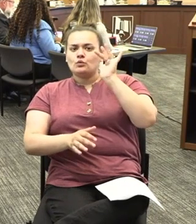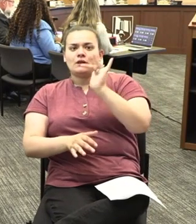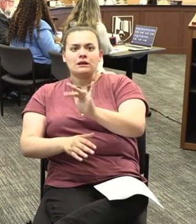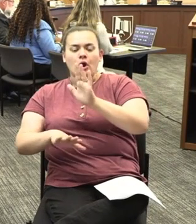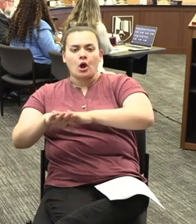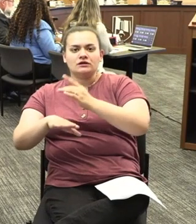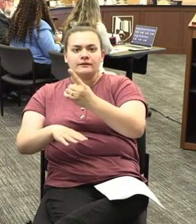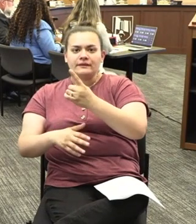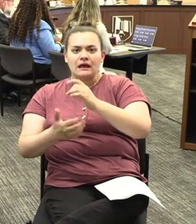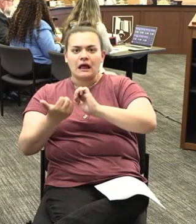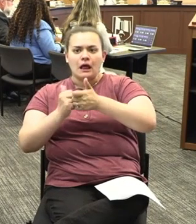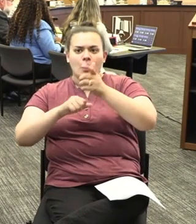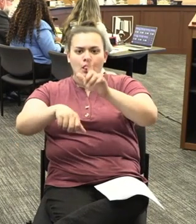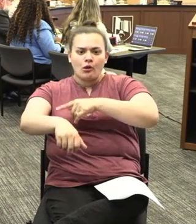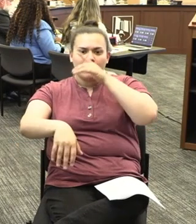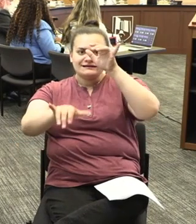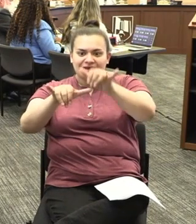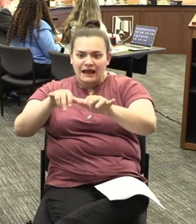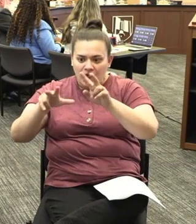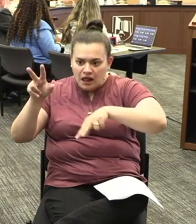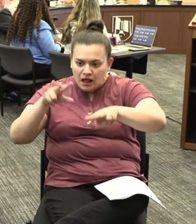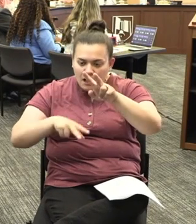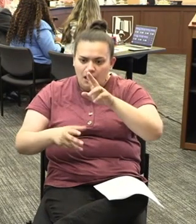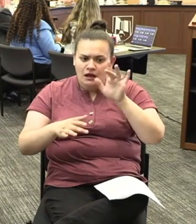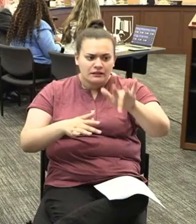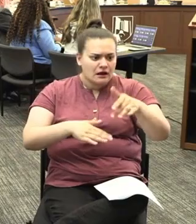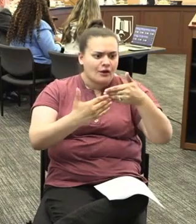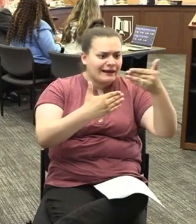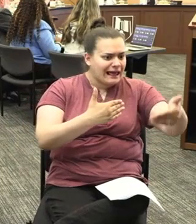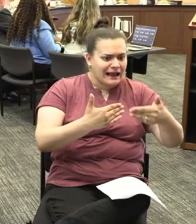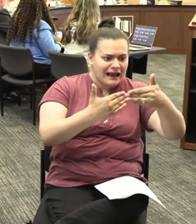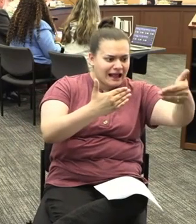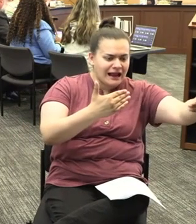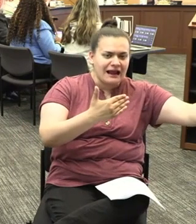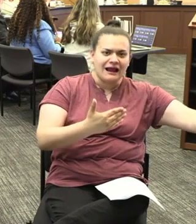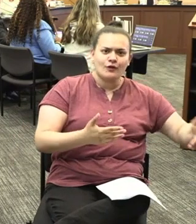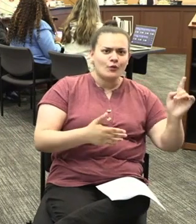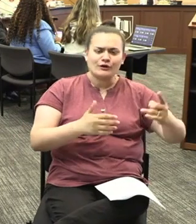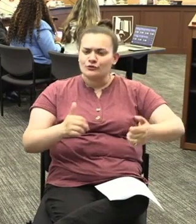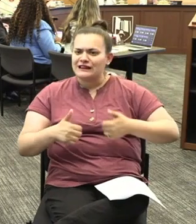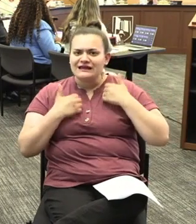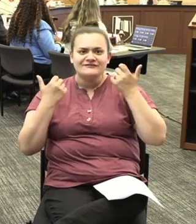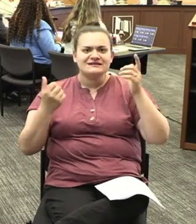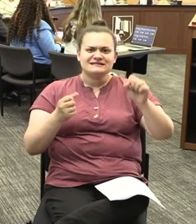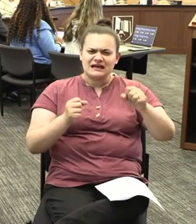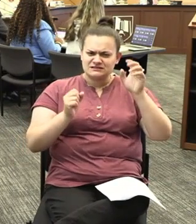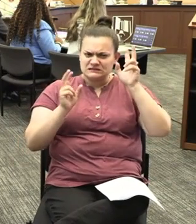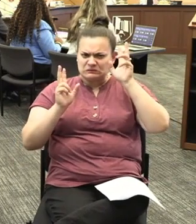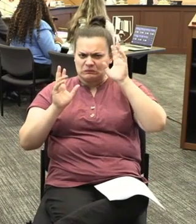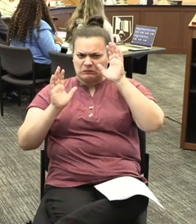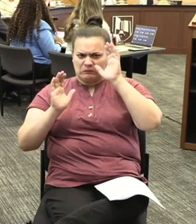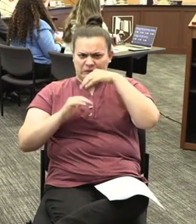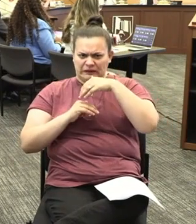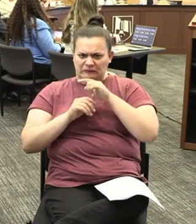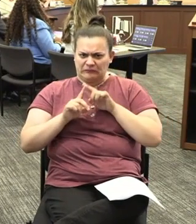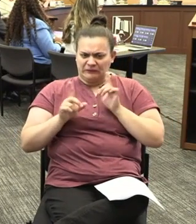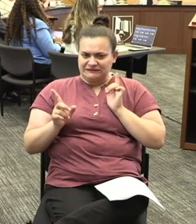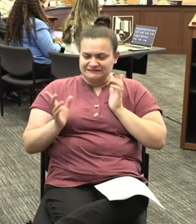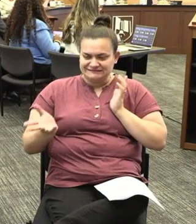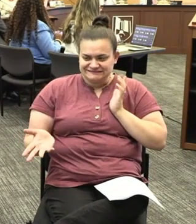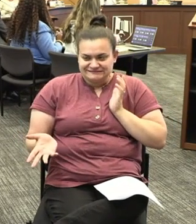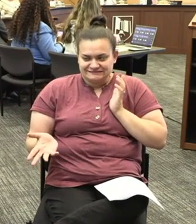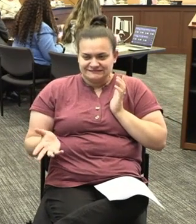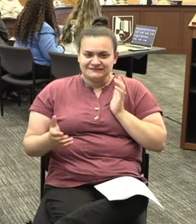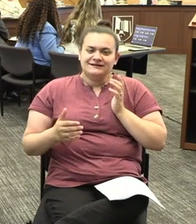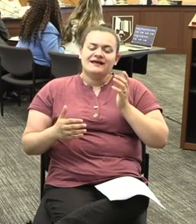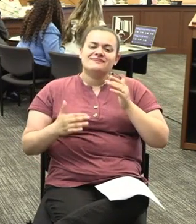something, how long you stay there and what you click on next, and then where you live. And yes, it gets creepy, as Robin mentioned.